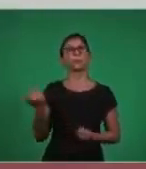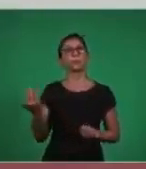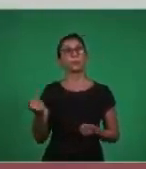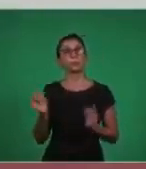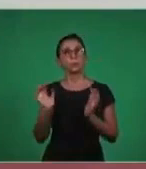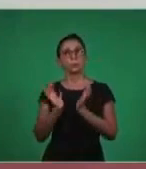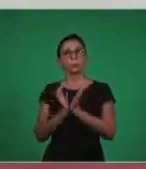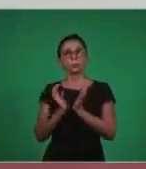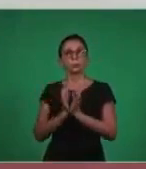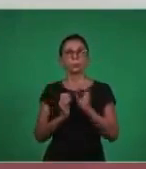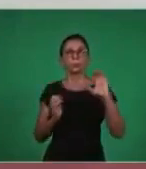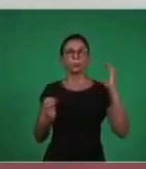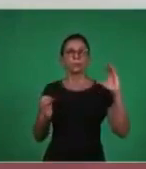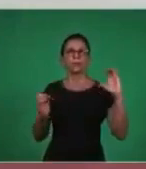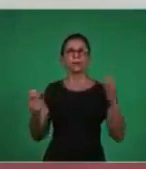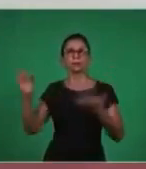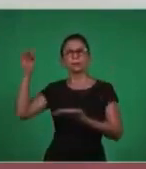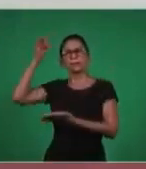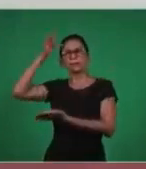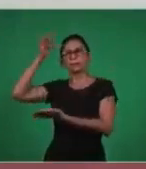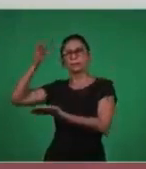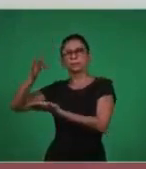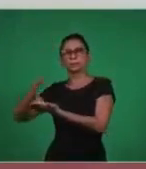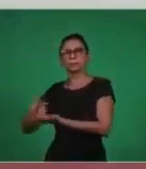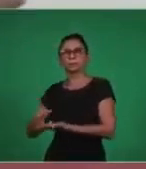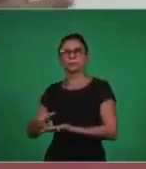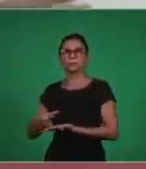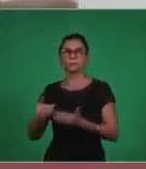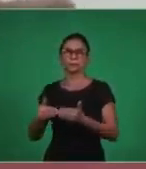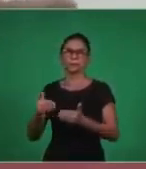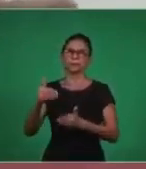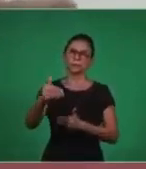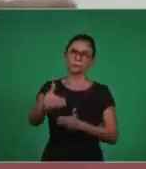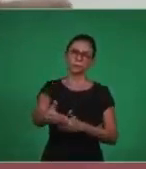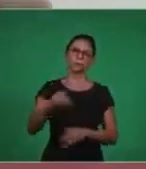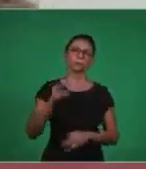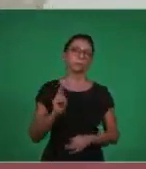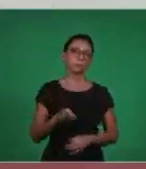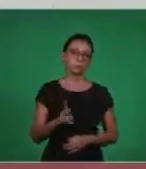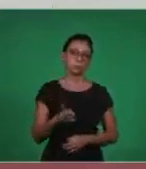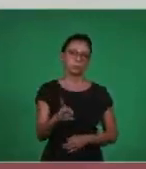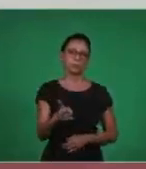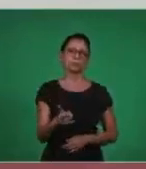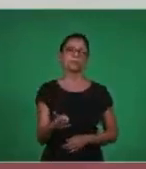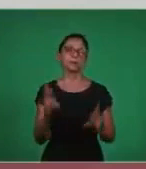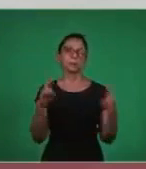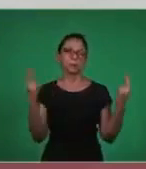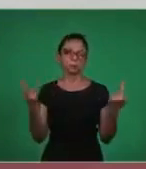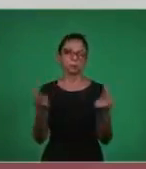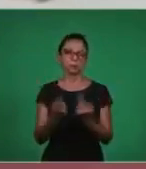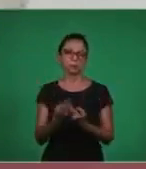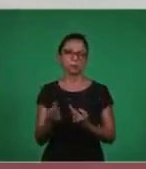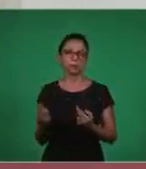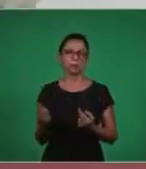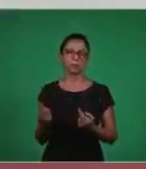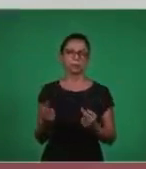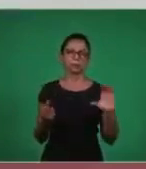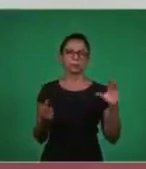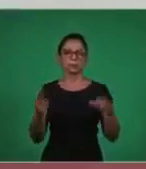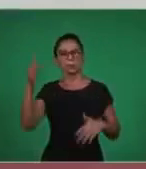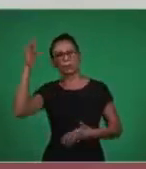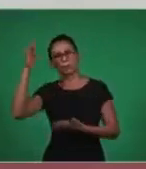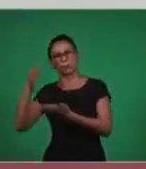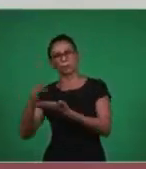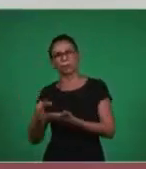because of the group of science and faith, and from this moment forward, we always have in our meetings a few aspects that are going to be placed